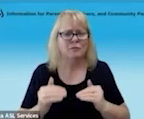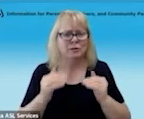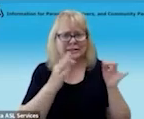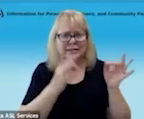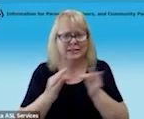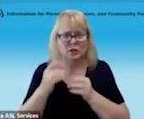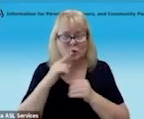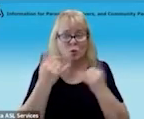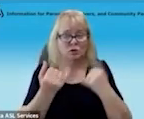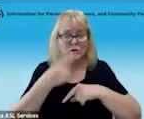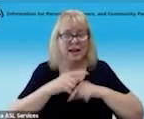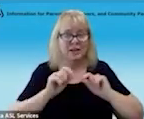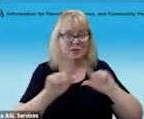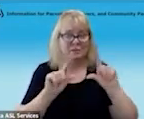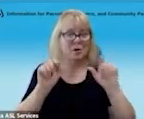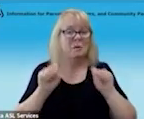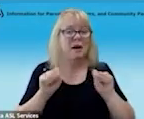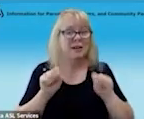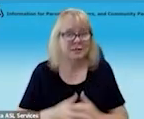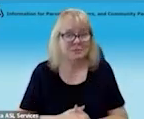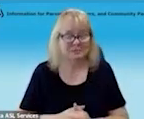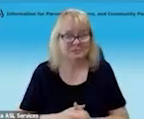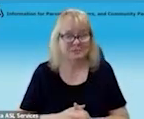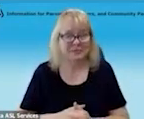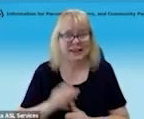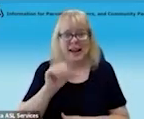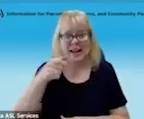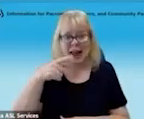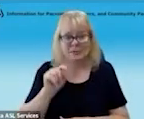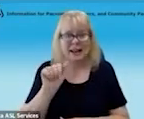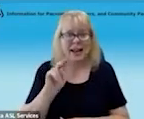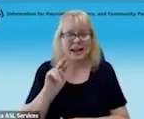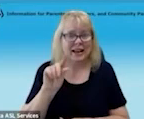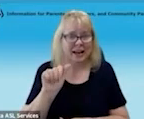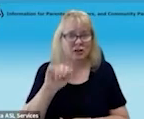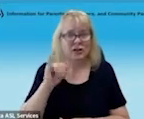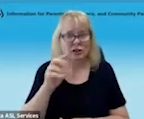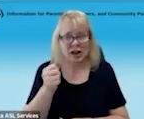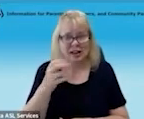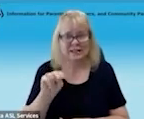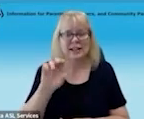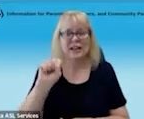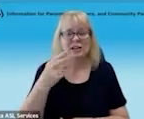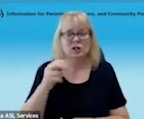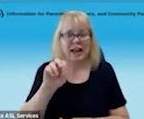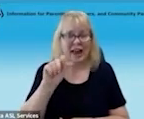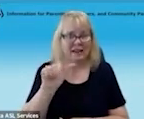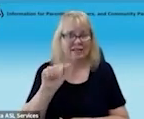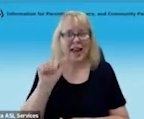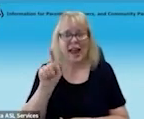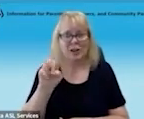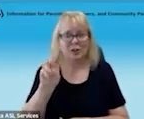Shayla Anderson, thank you for your sustained engagement with all aspects of the